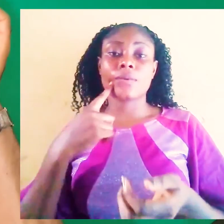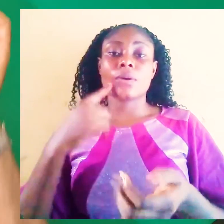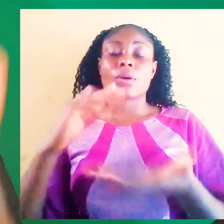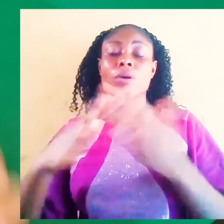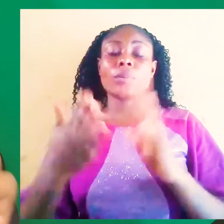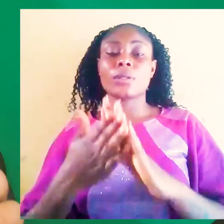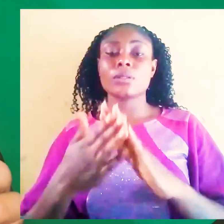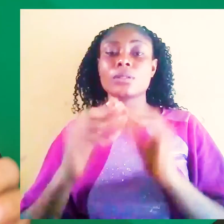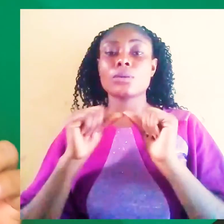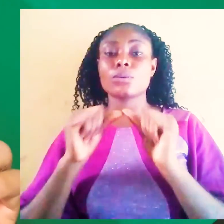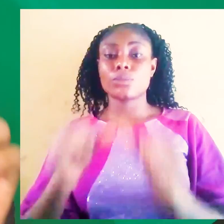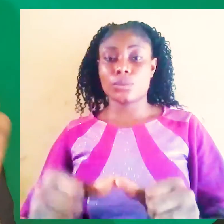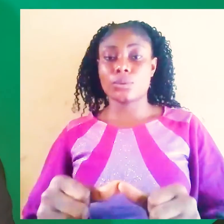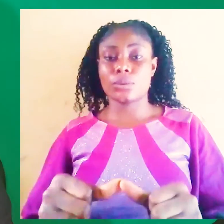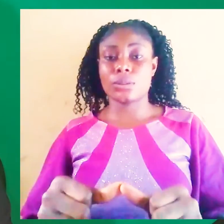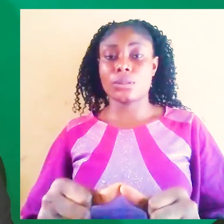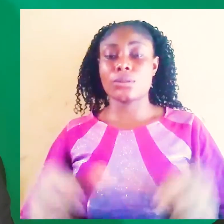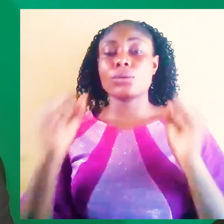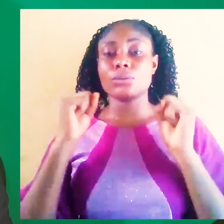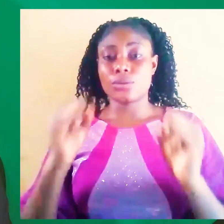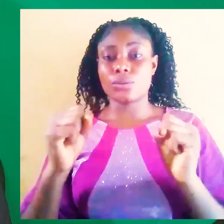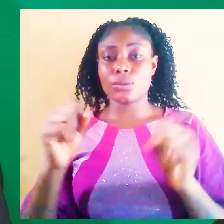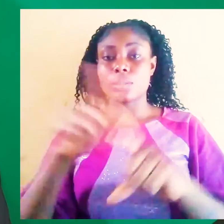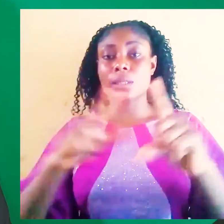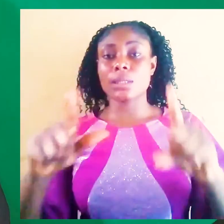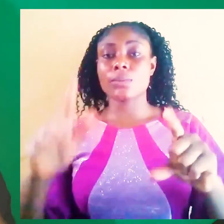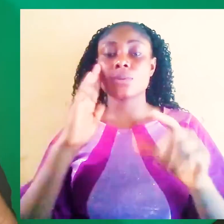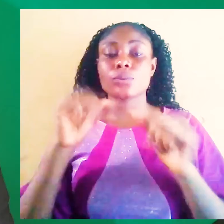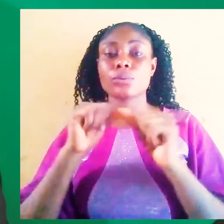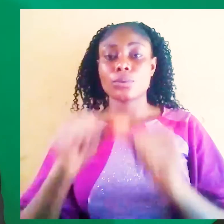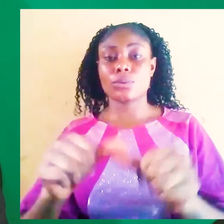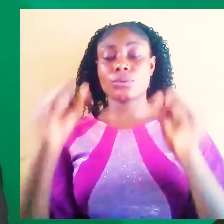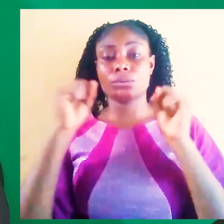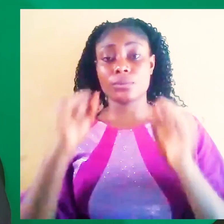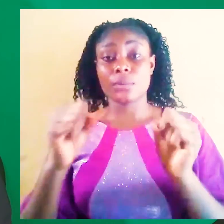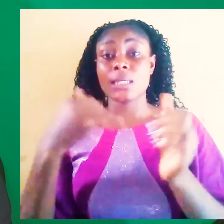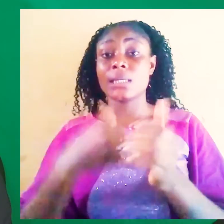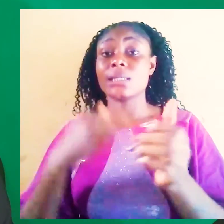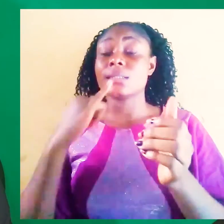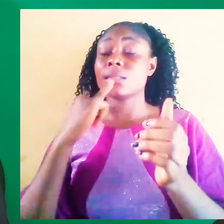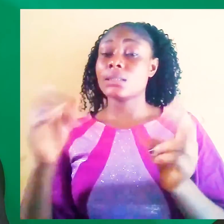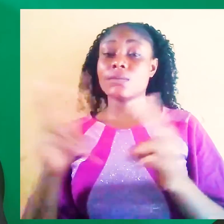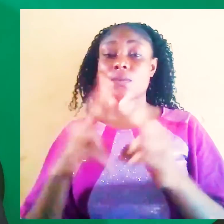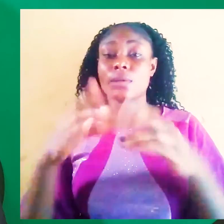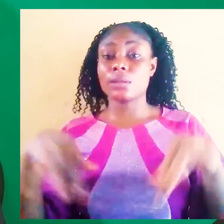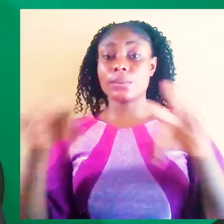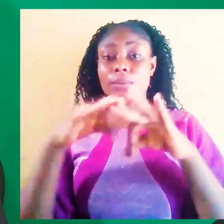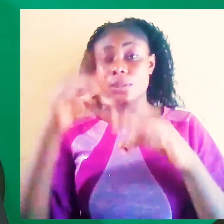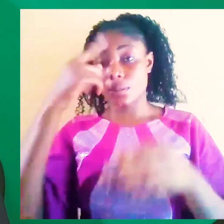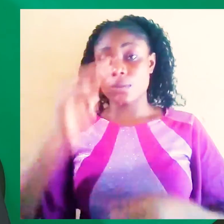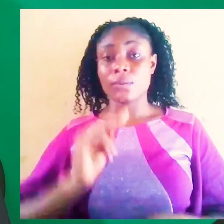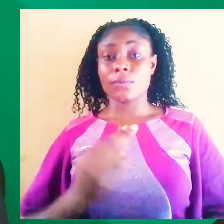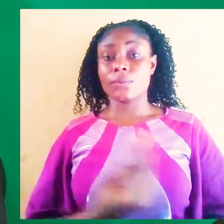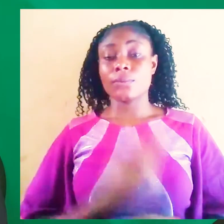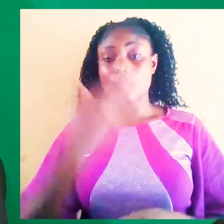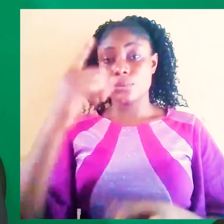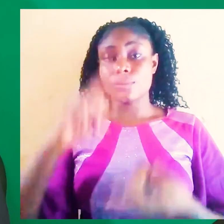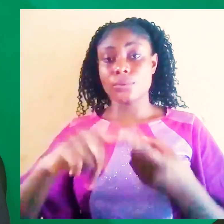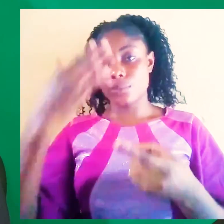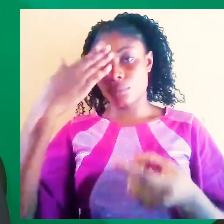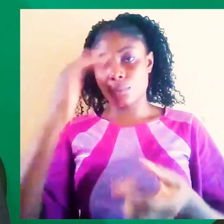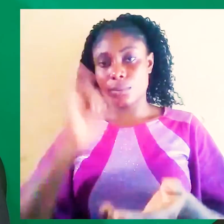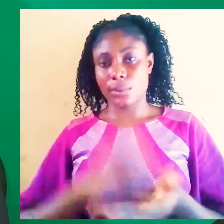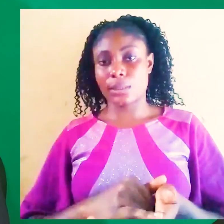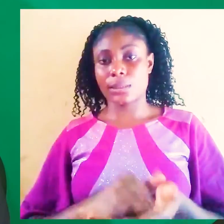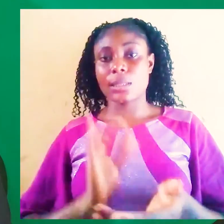that our deaf communities also remain resilient and our sign languages remain resilient. It's